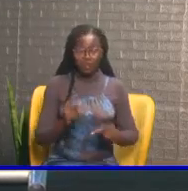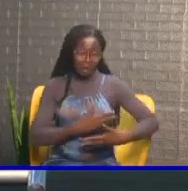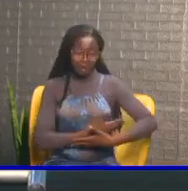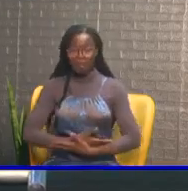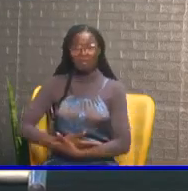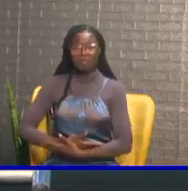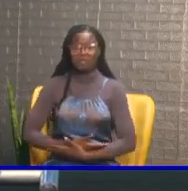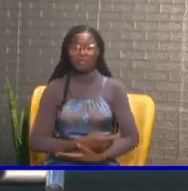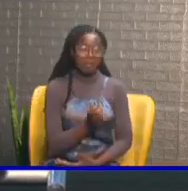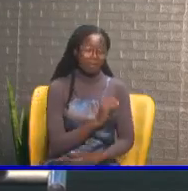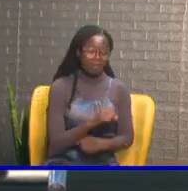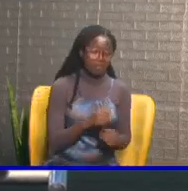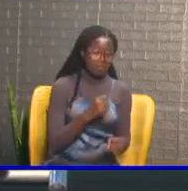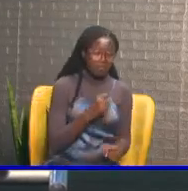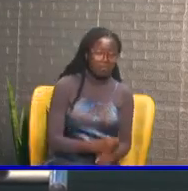100-year-old people.